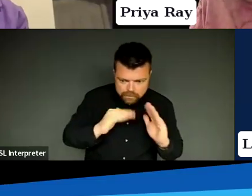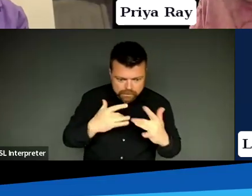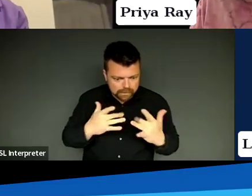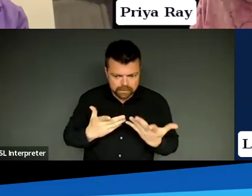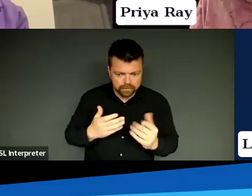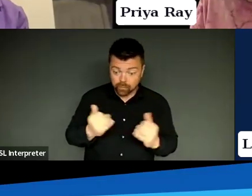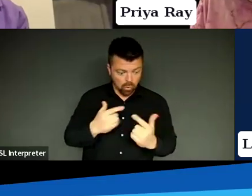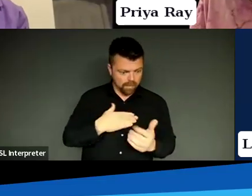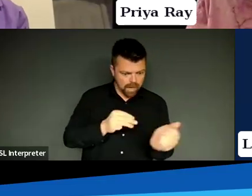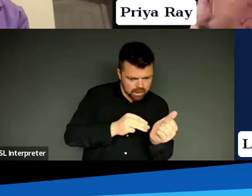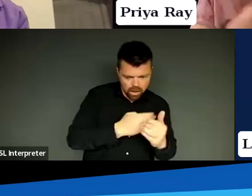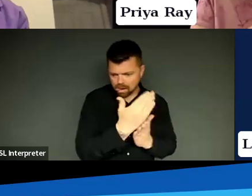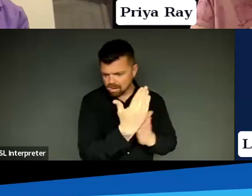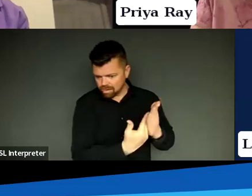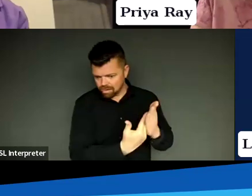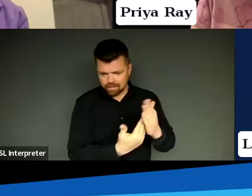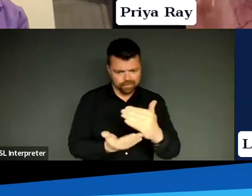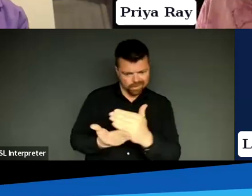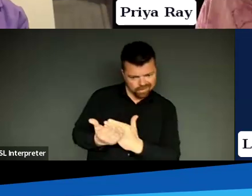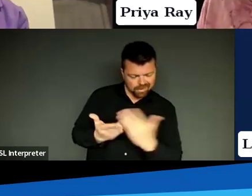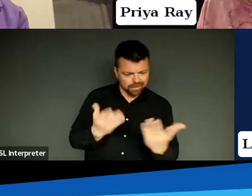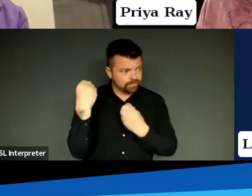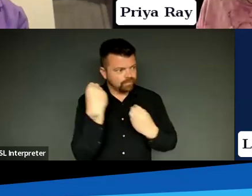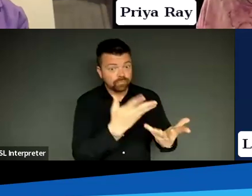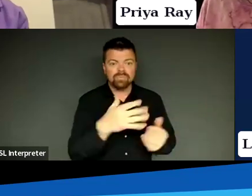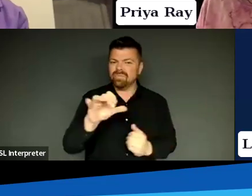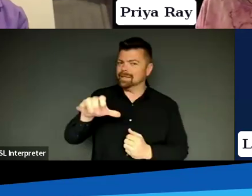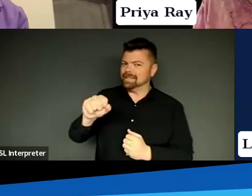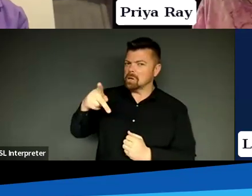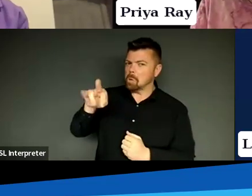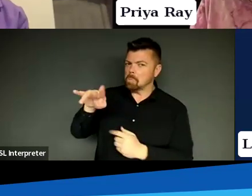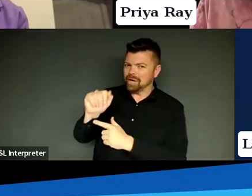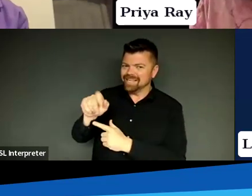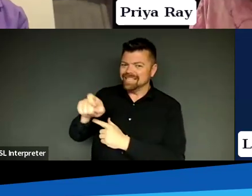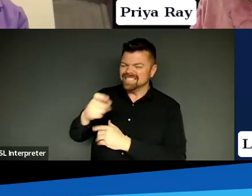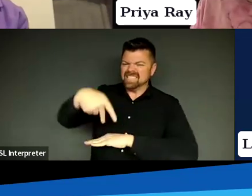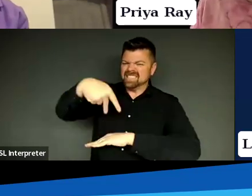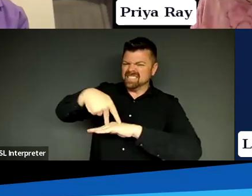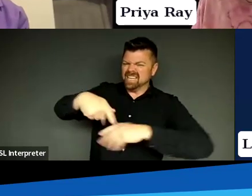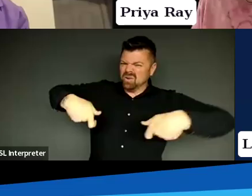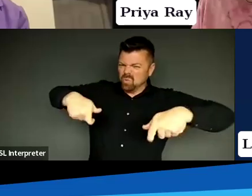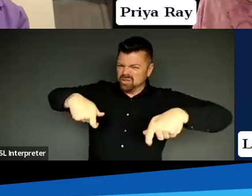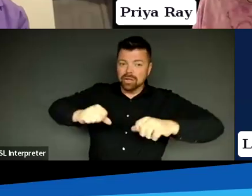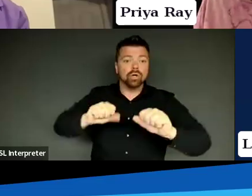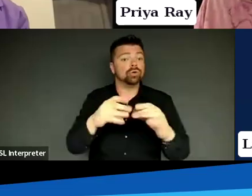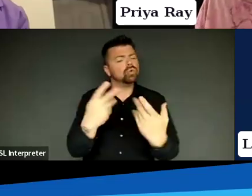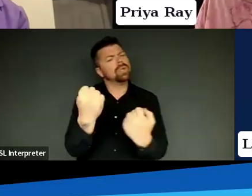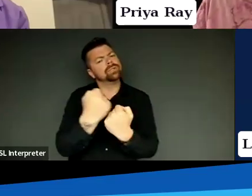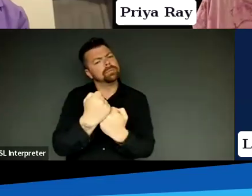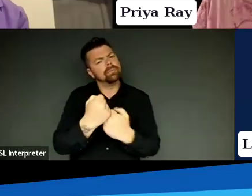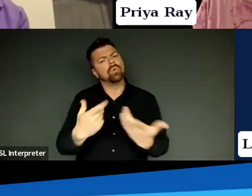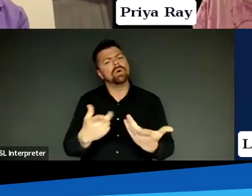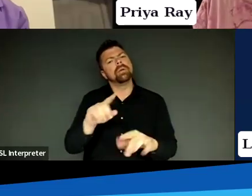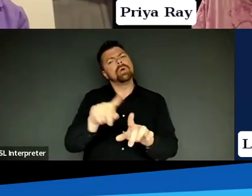medical professional that saw me to write a letter and say, yes, Priya needs the standing wheelchair. But I find the standing wheelchair